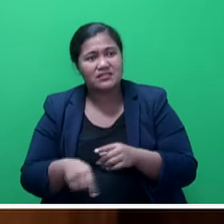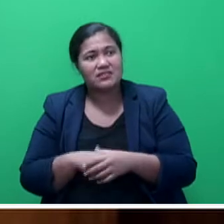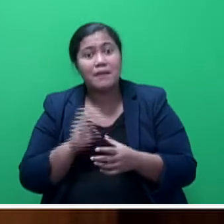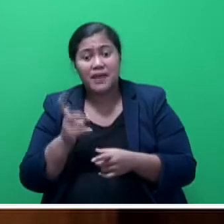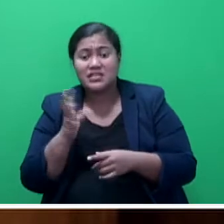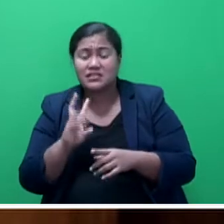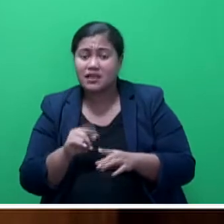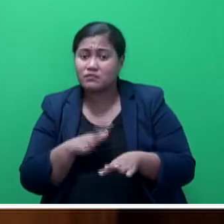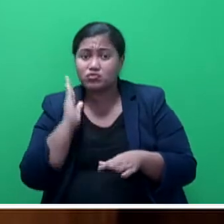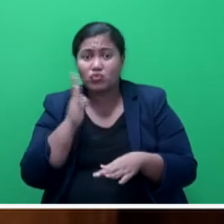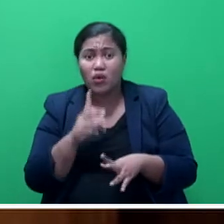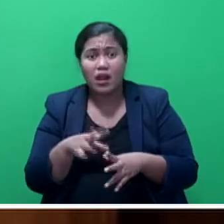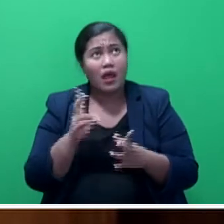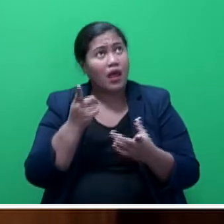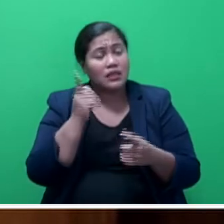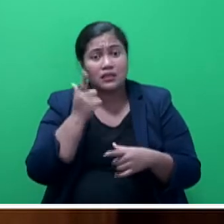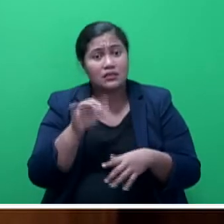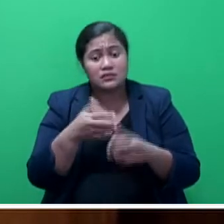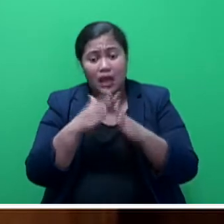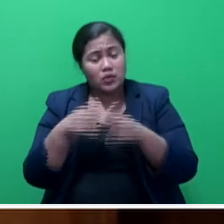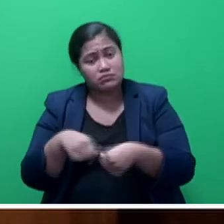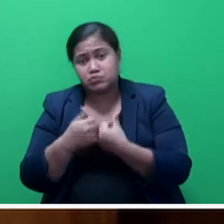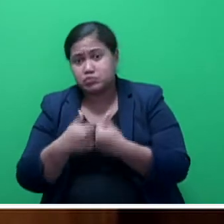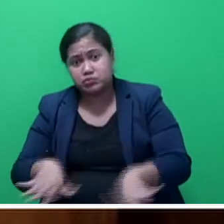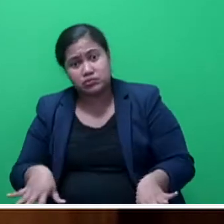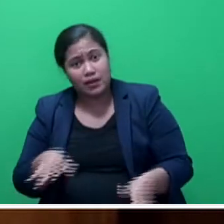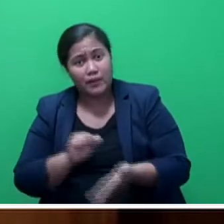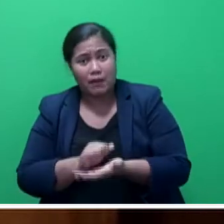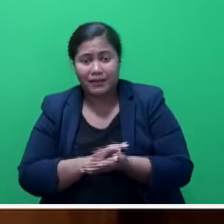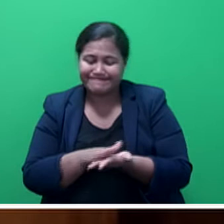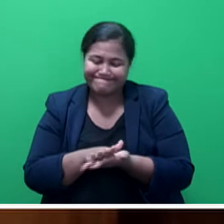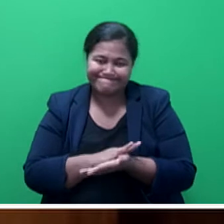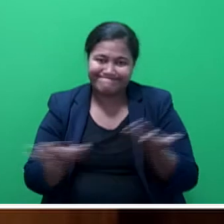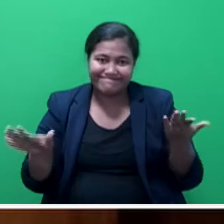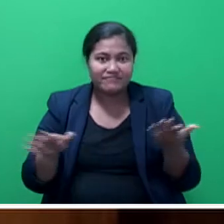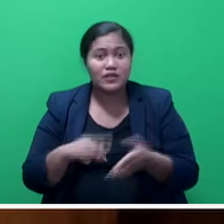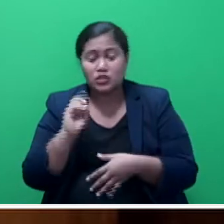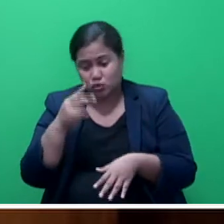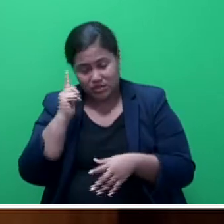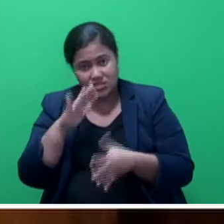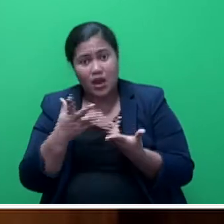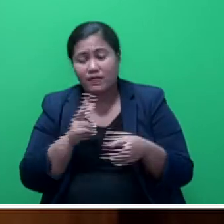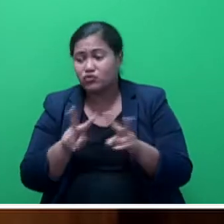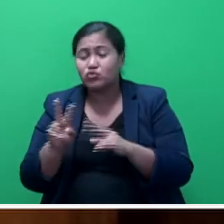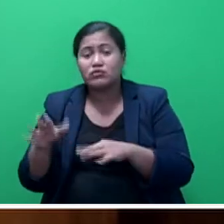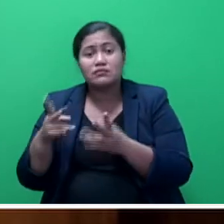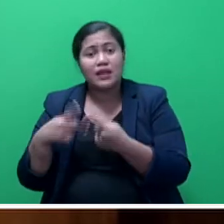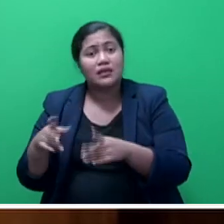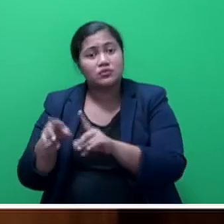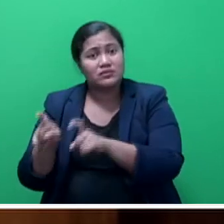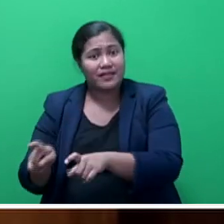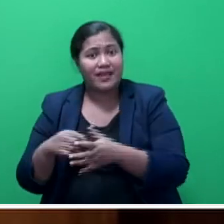schools where the teachers' quarters could not be fixed, and the teachers have found alternative housing. And as of today, I am made aware that there are